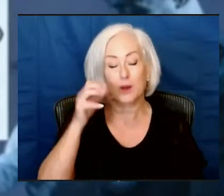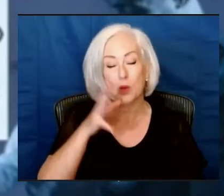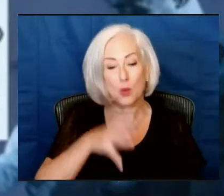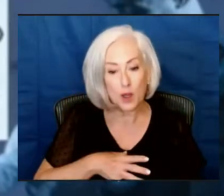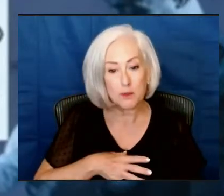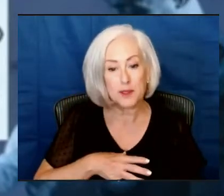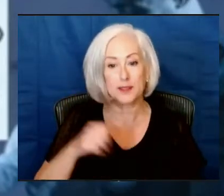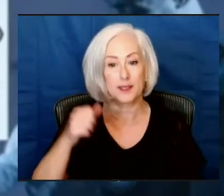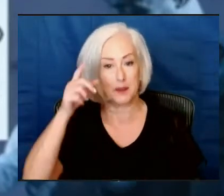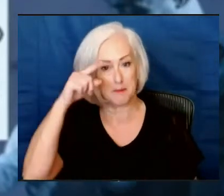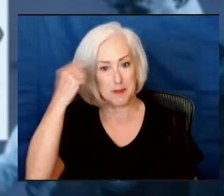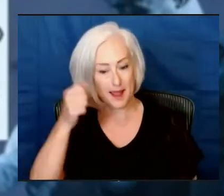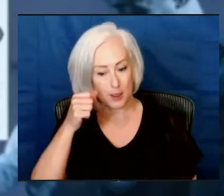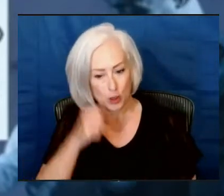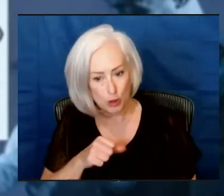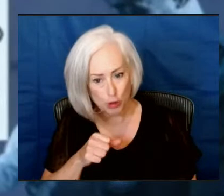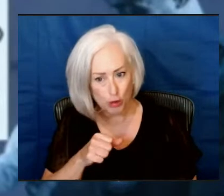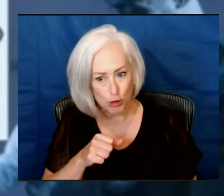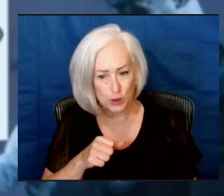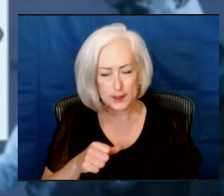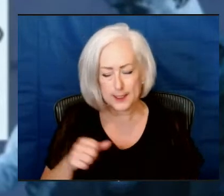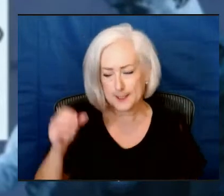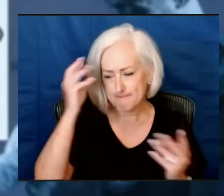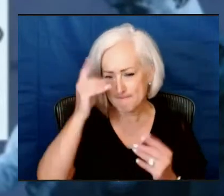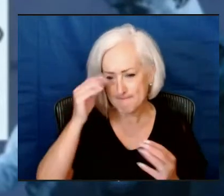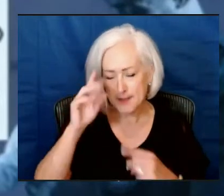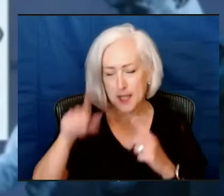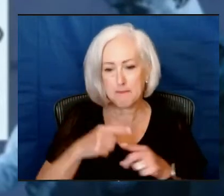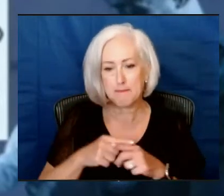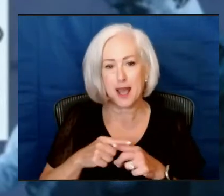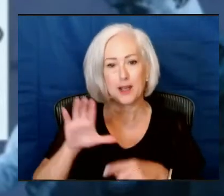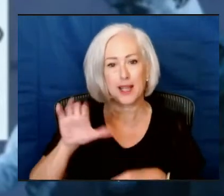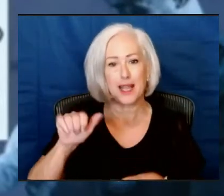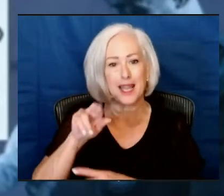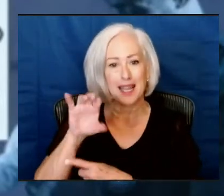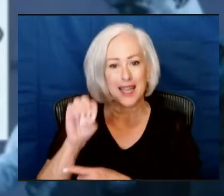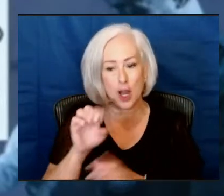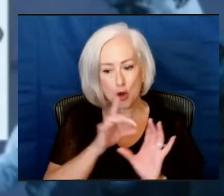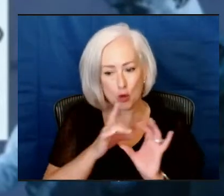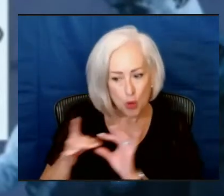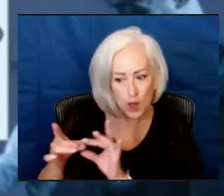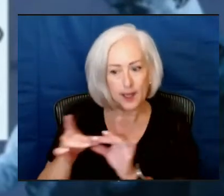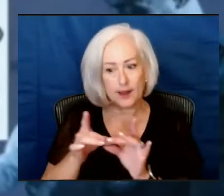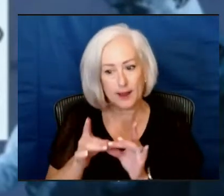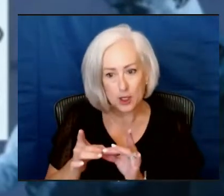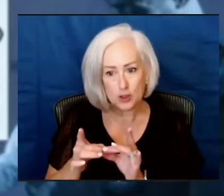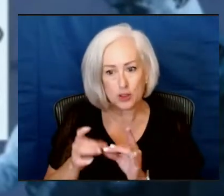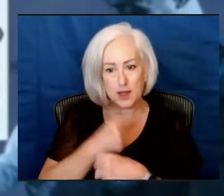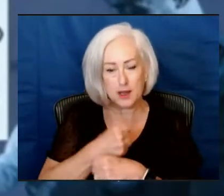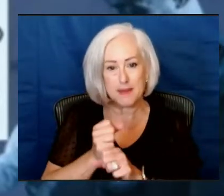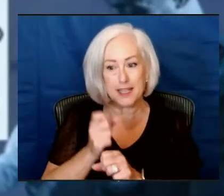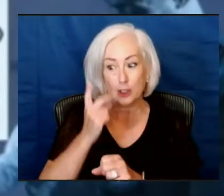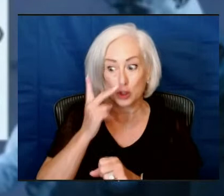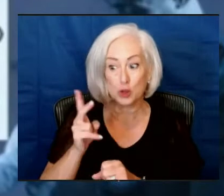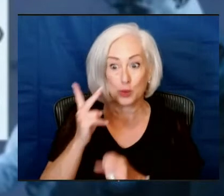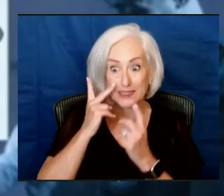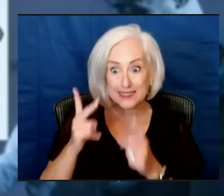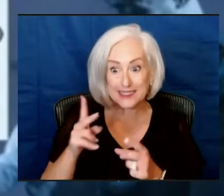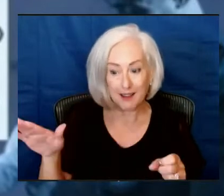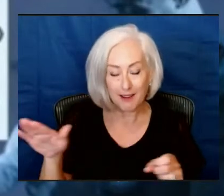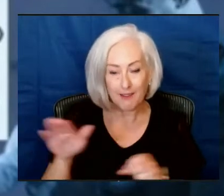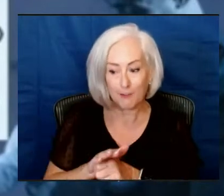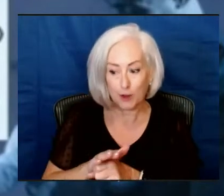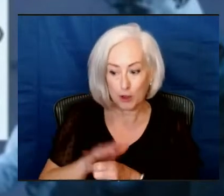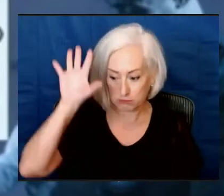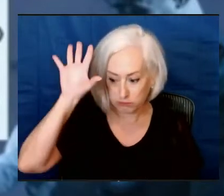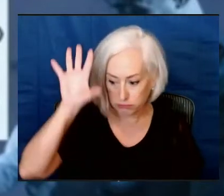as well as that care coordination when it comes to healthcare, combining that care so that we are looking at the whole person, right? And in the absence